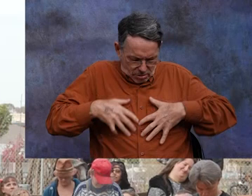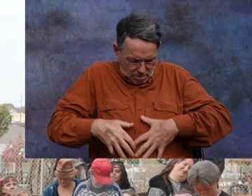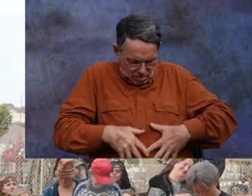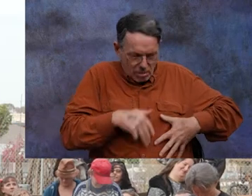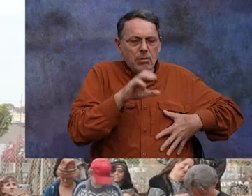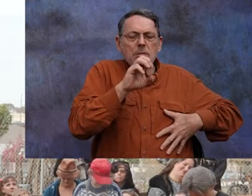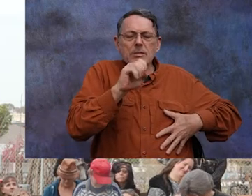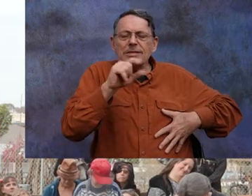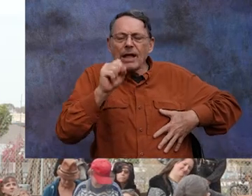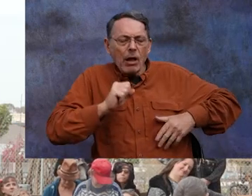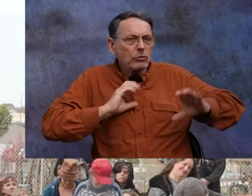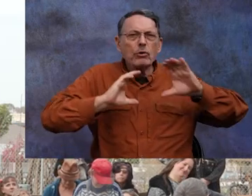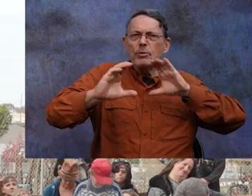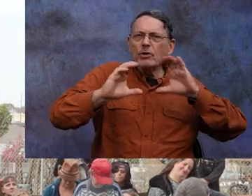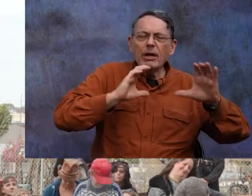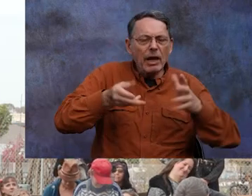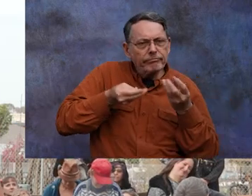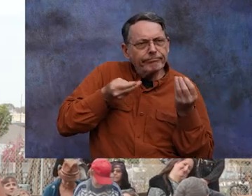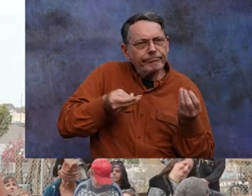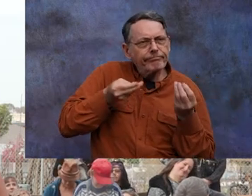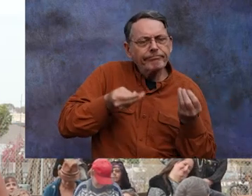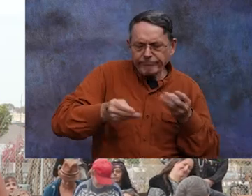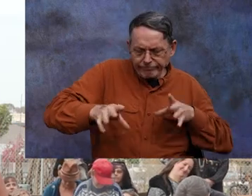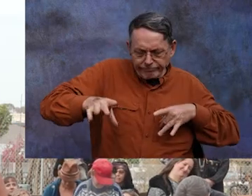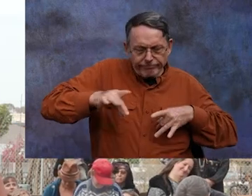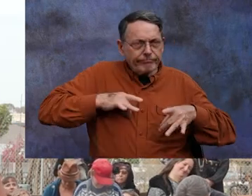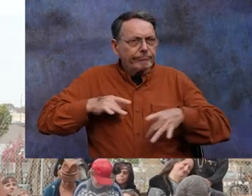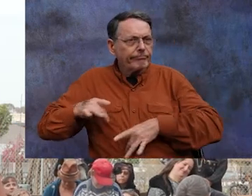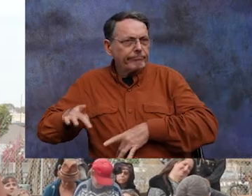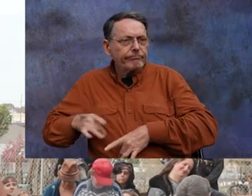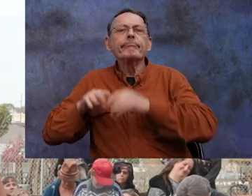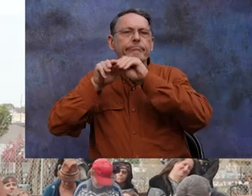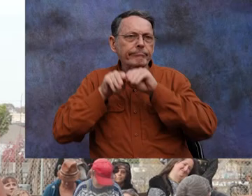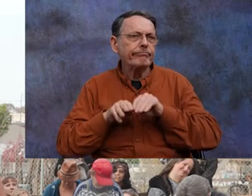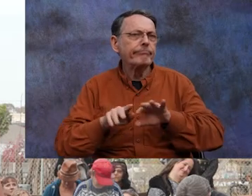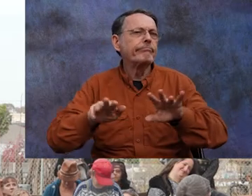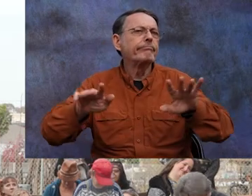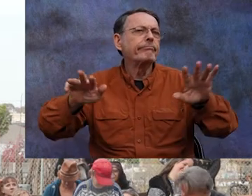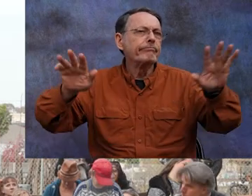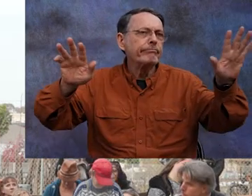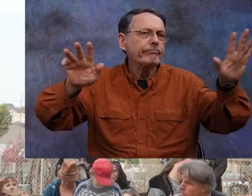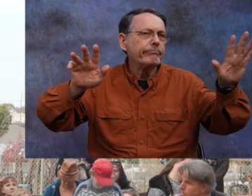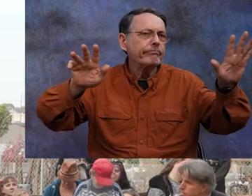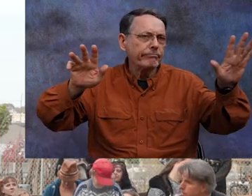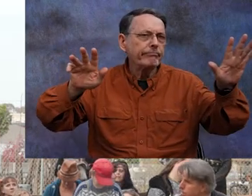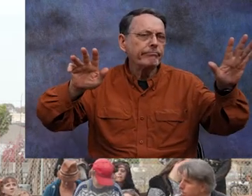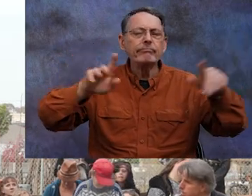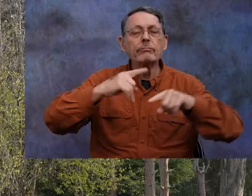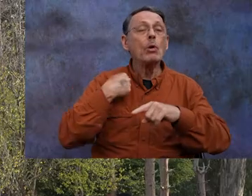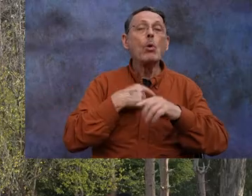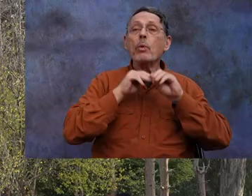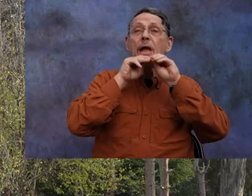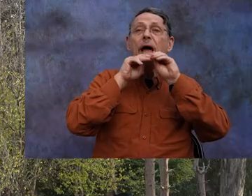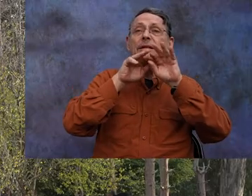communicating, nourishing, absorbing, releasing. We exhale to begin